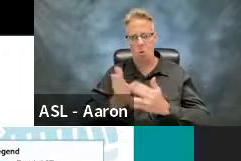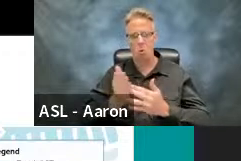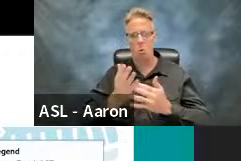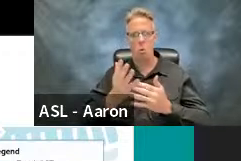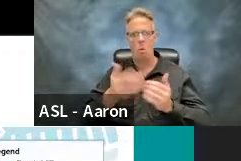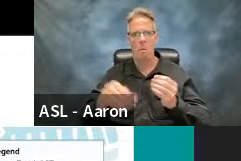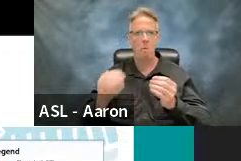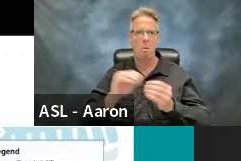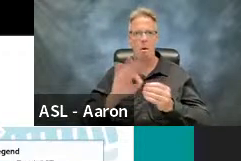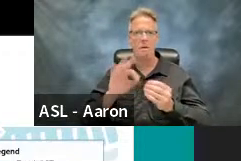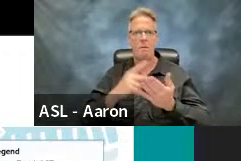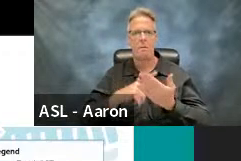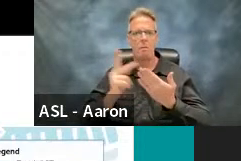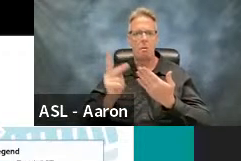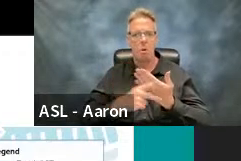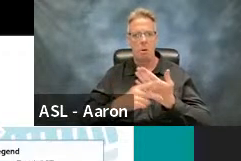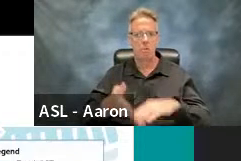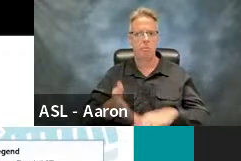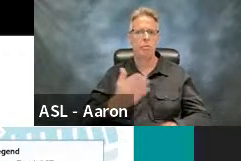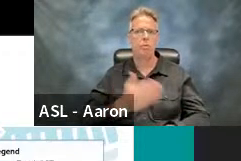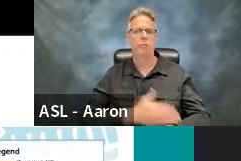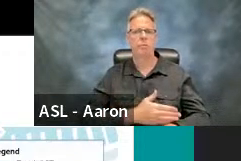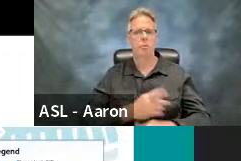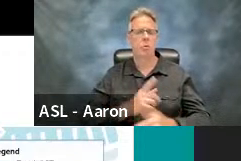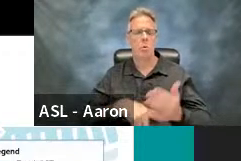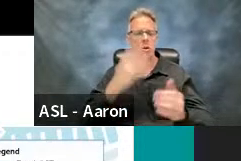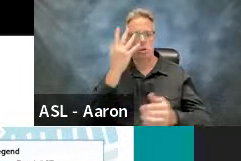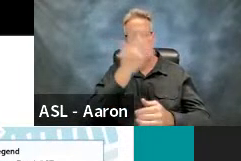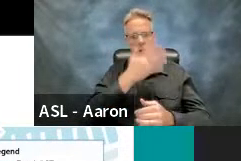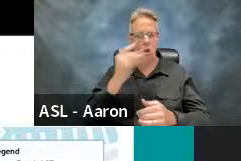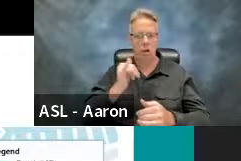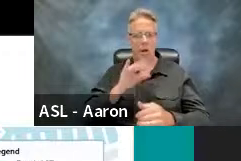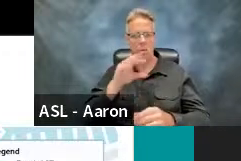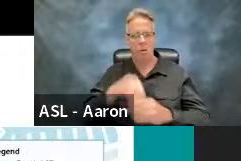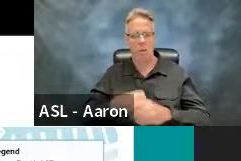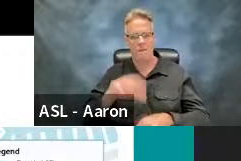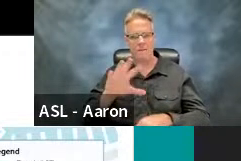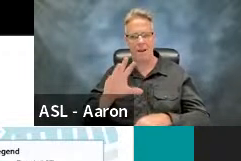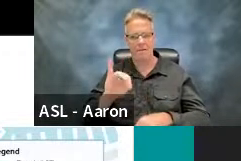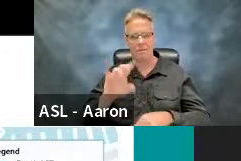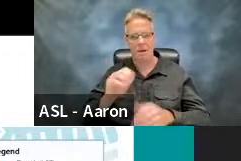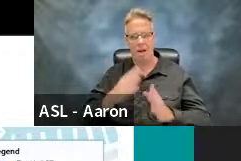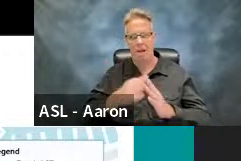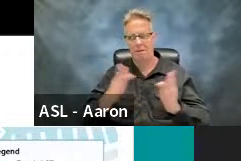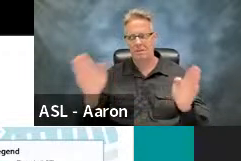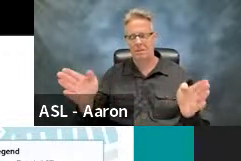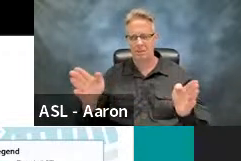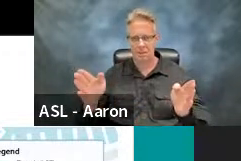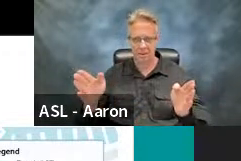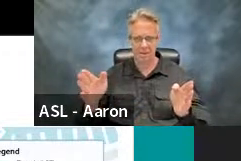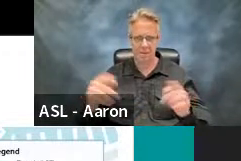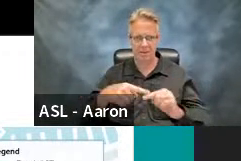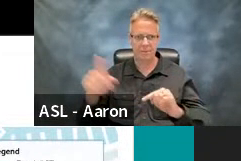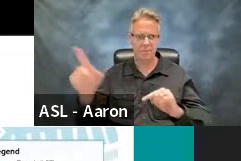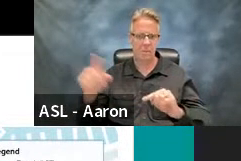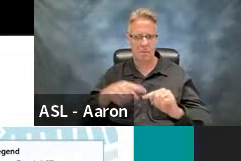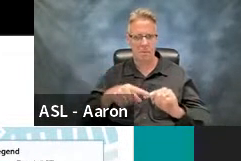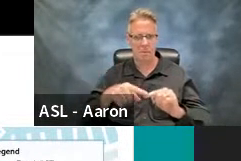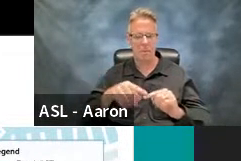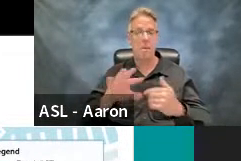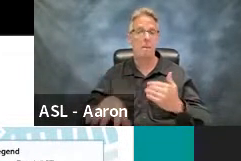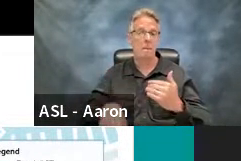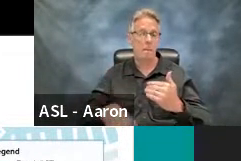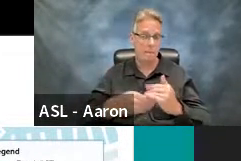of the program improvements look like within that 5-mile corridor that are in addition